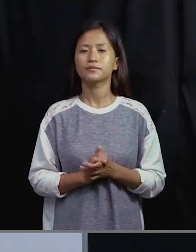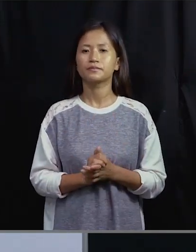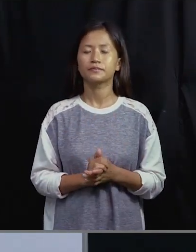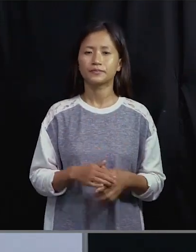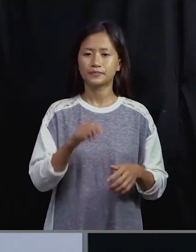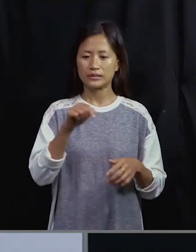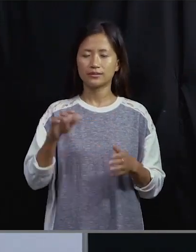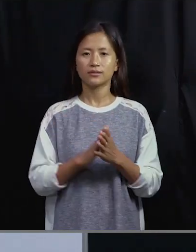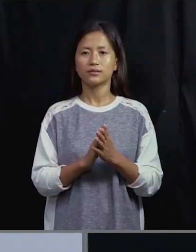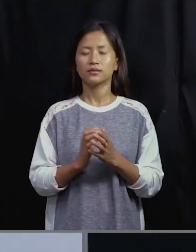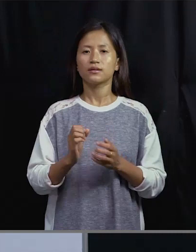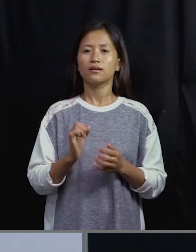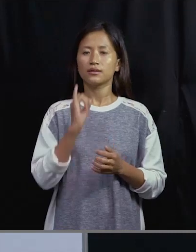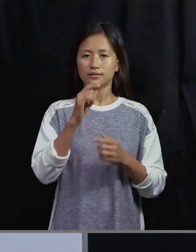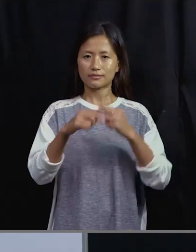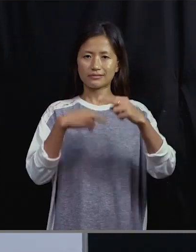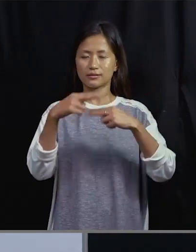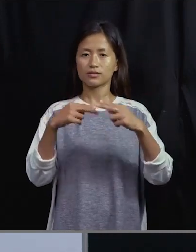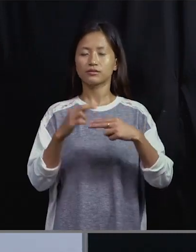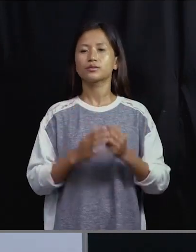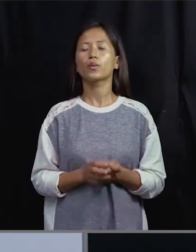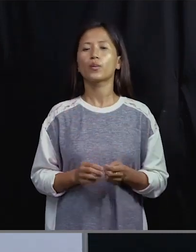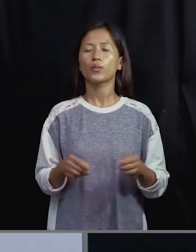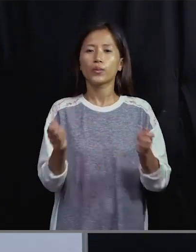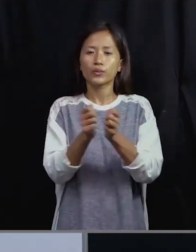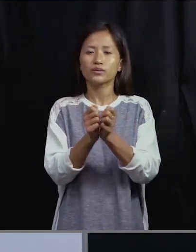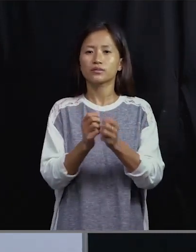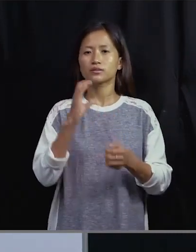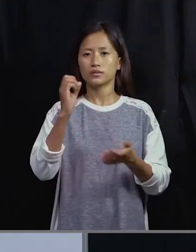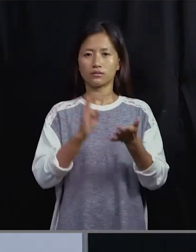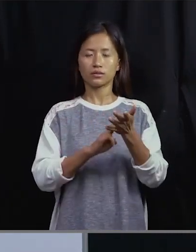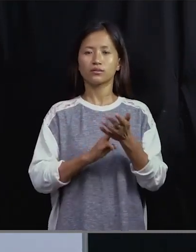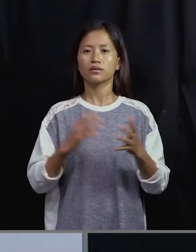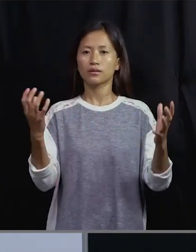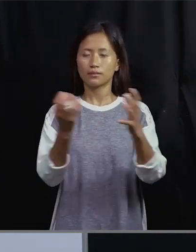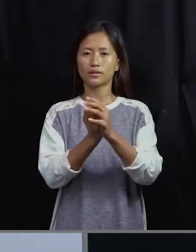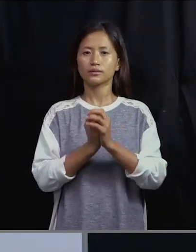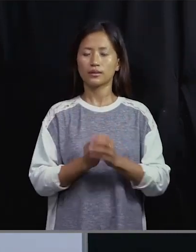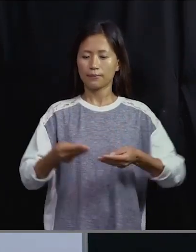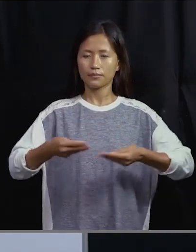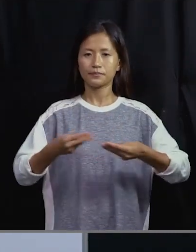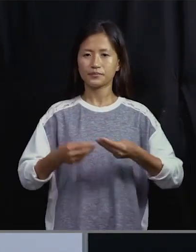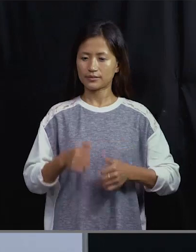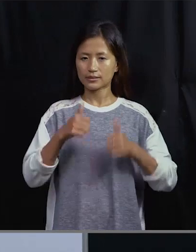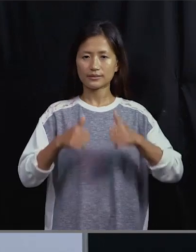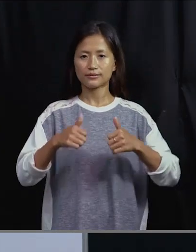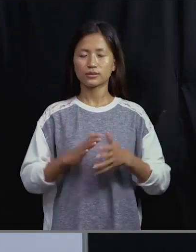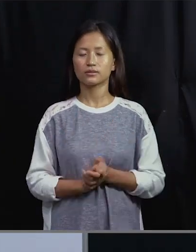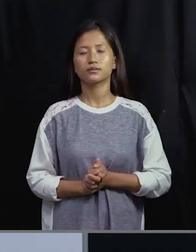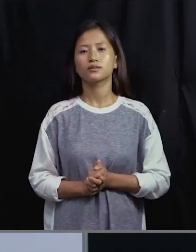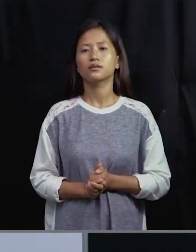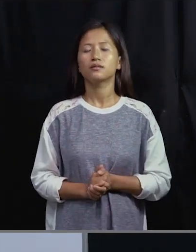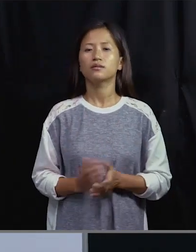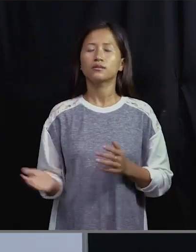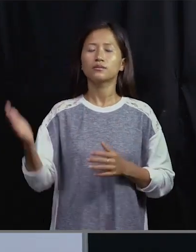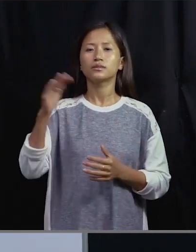this industry along with the commerce comprised as business activity. Now coming to